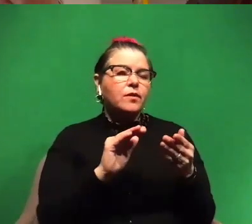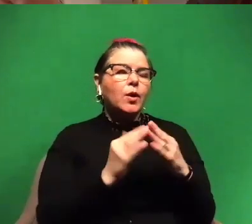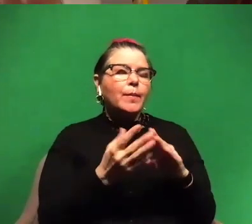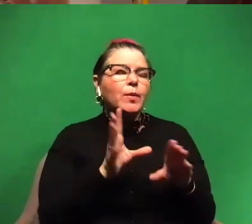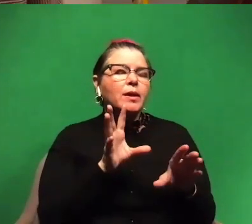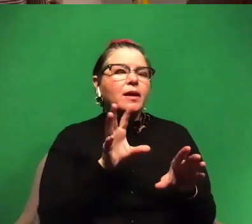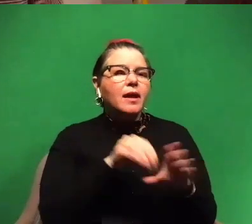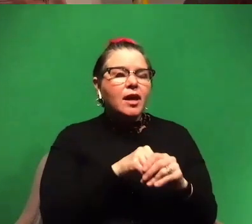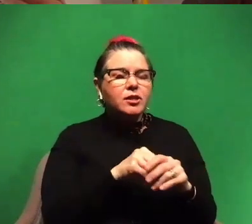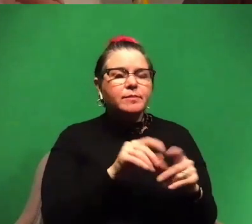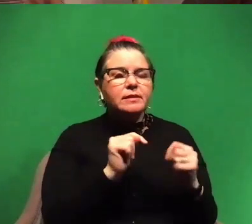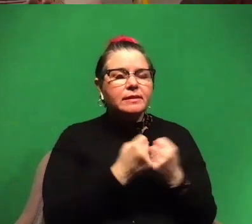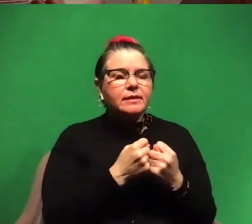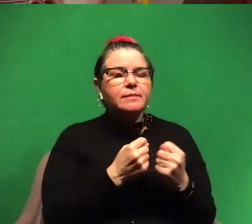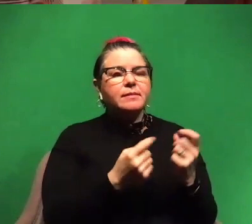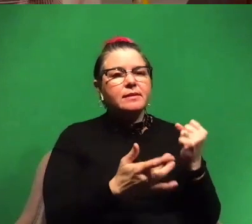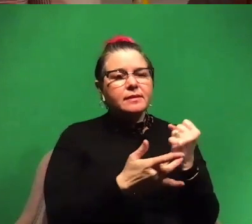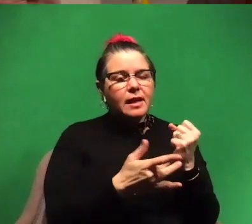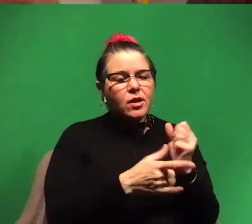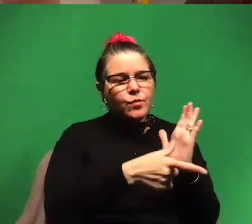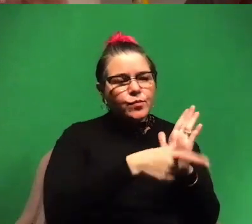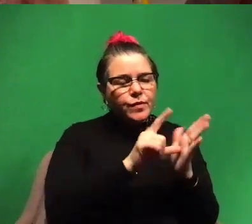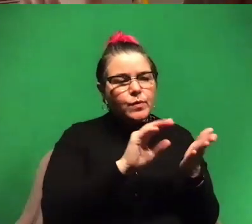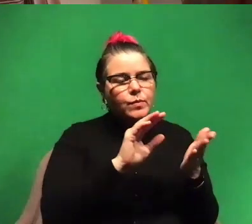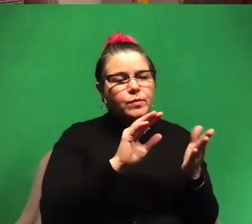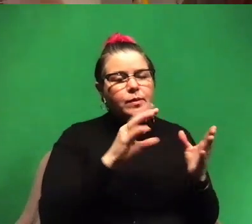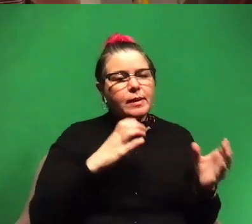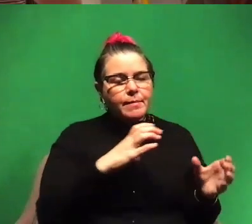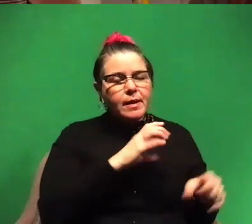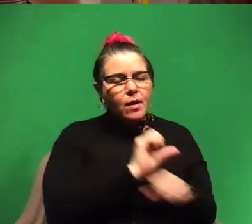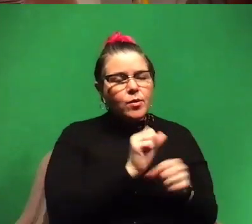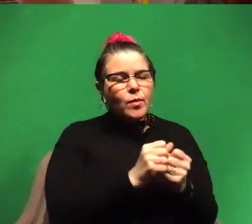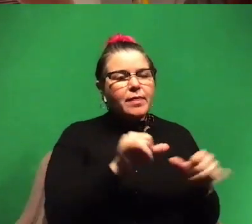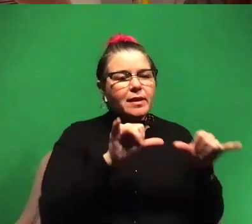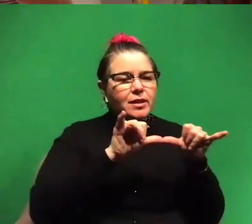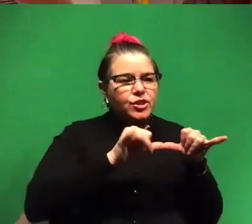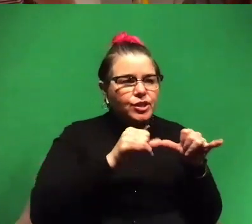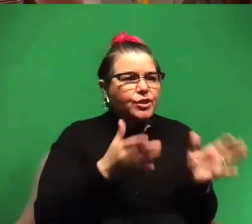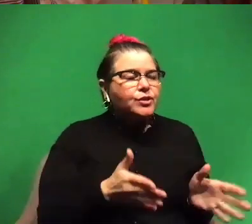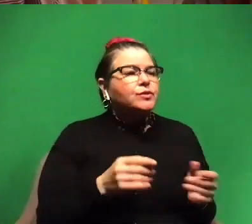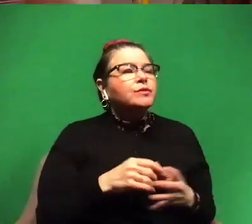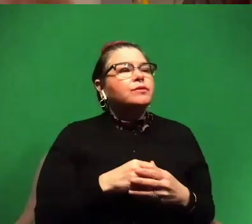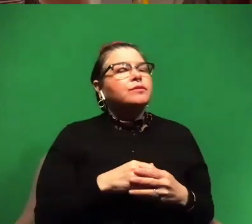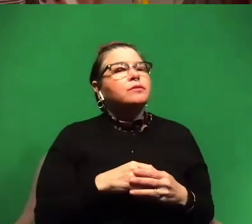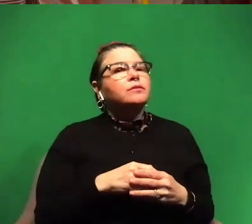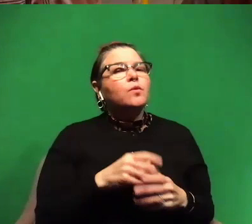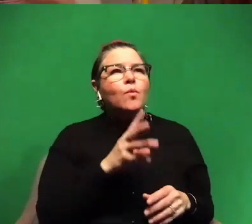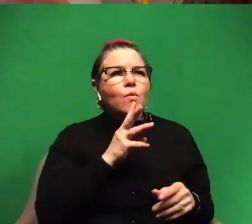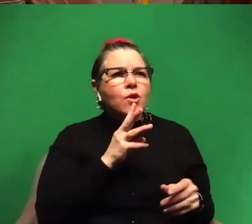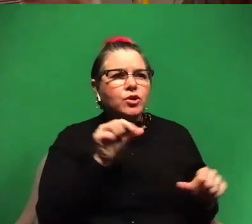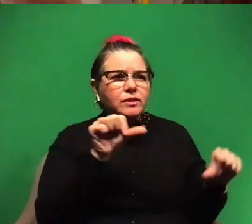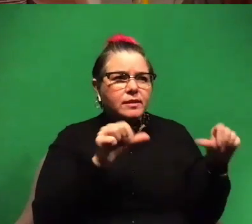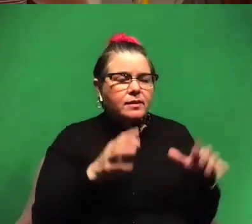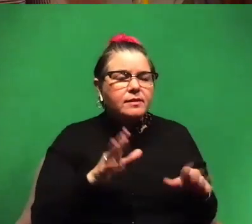with. They also have a technical review committee that I work with. So that's engineers, water